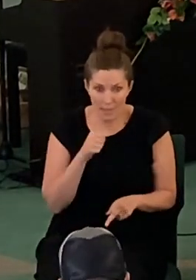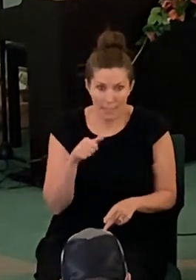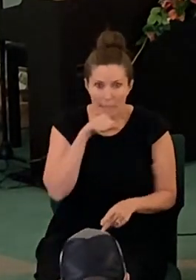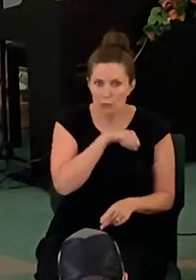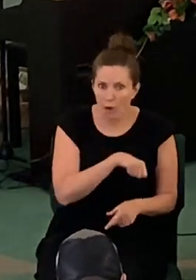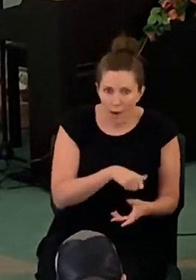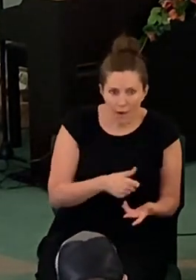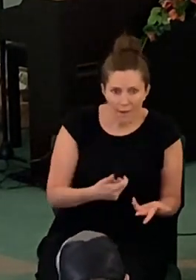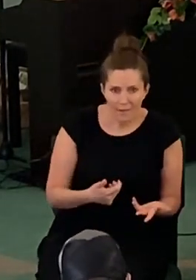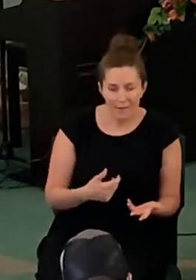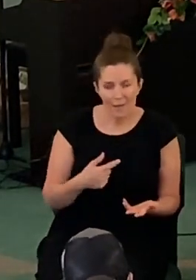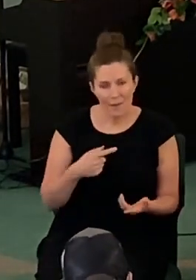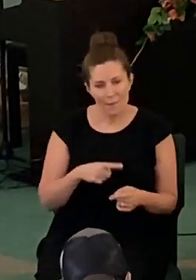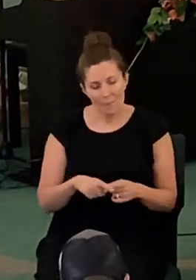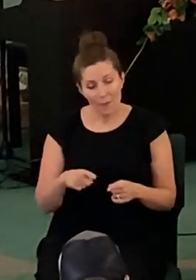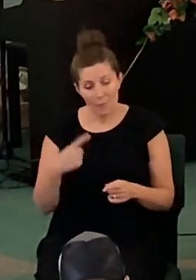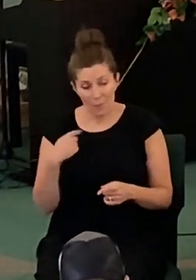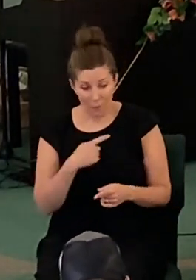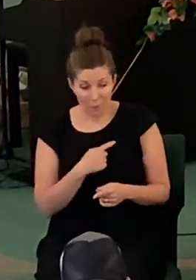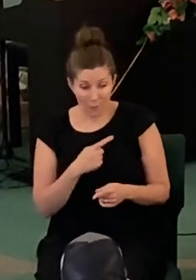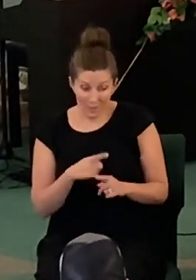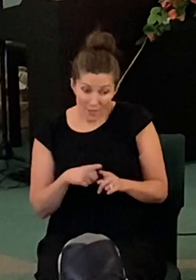apart and we're different.